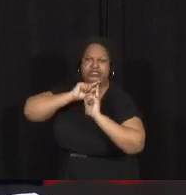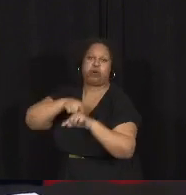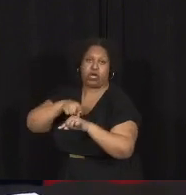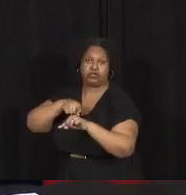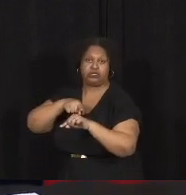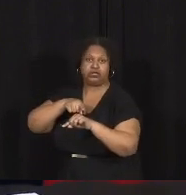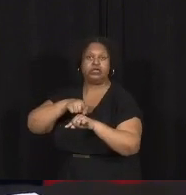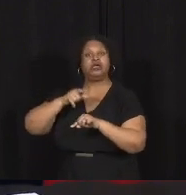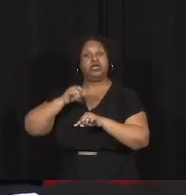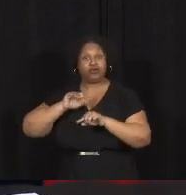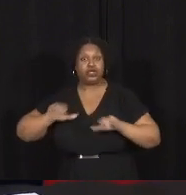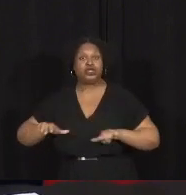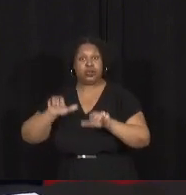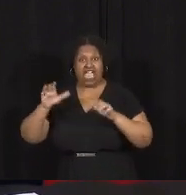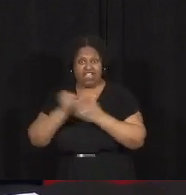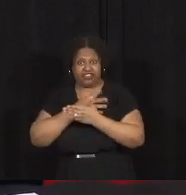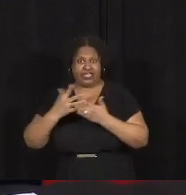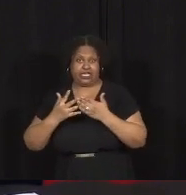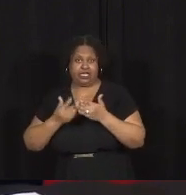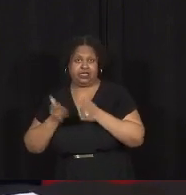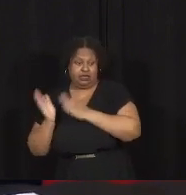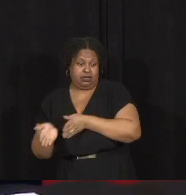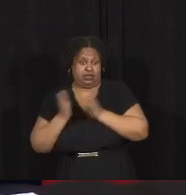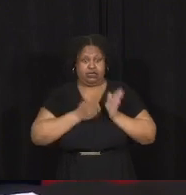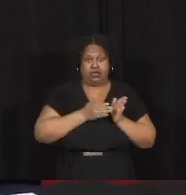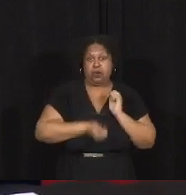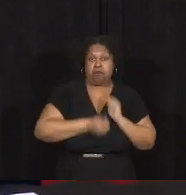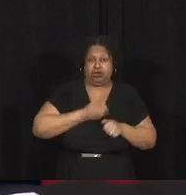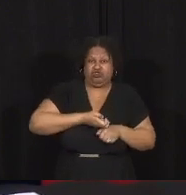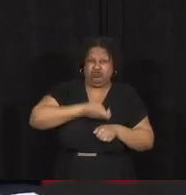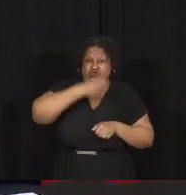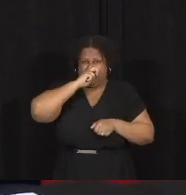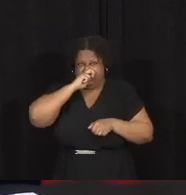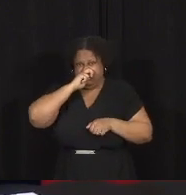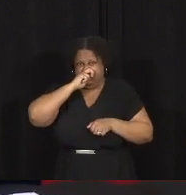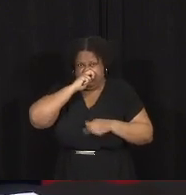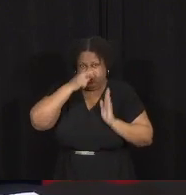get a much better end result for the province.